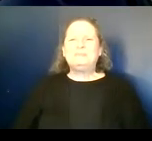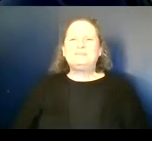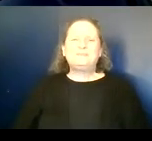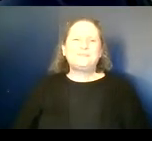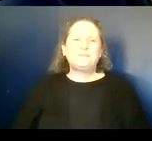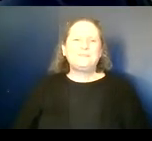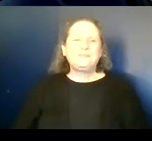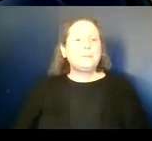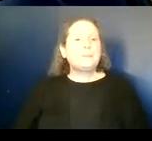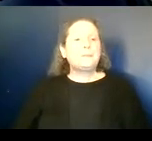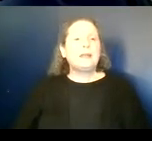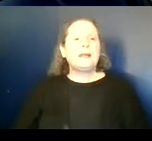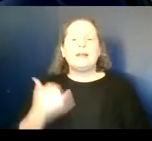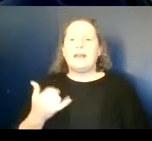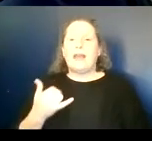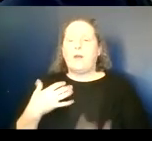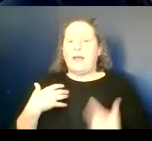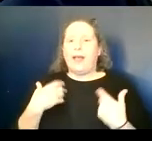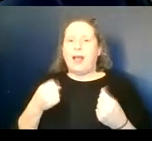Going into healthy sexuality,